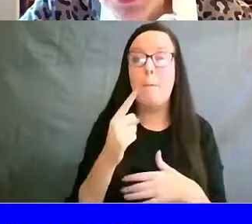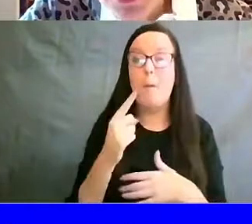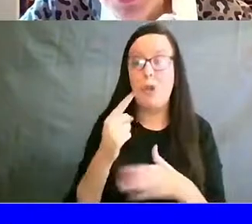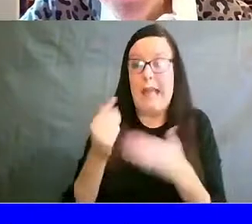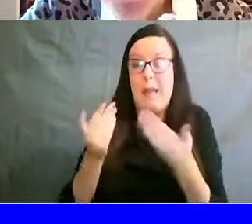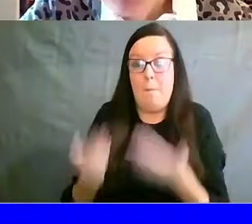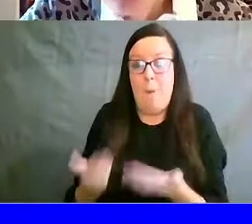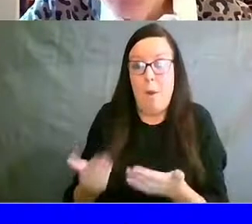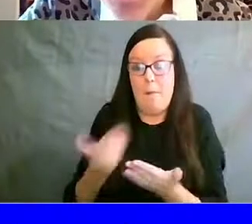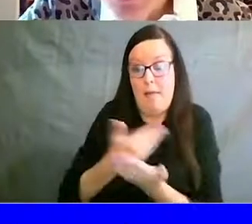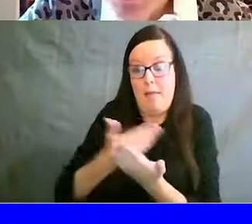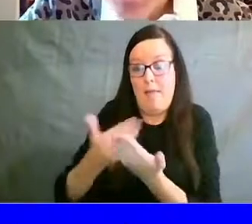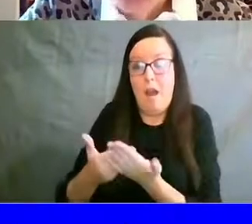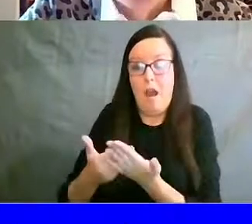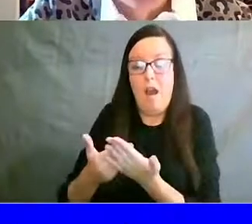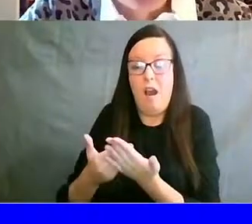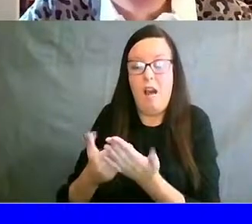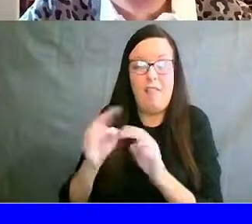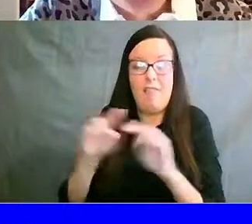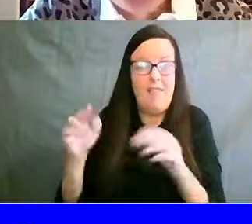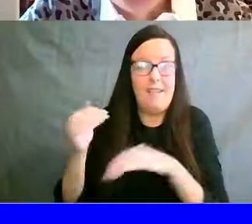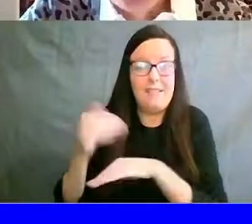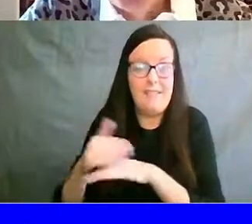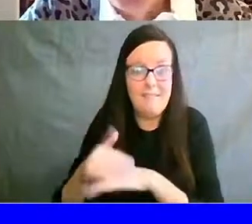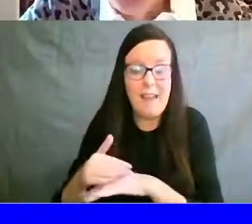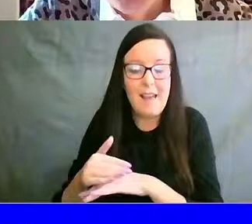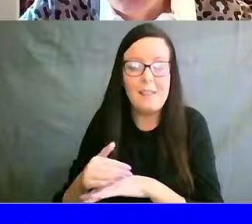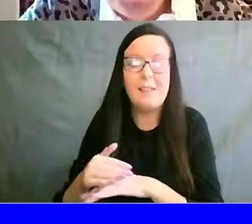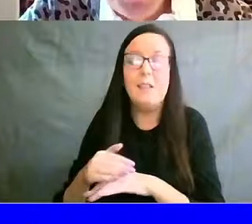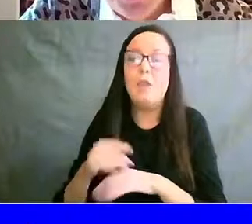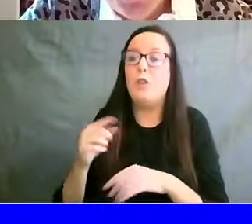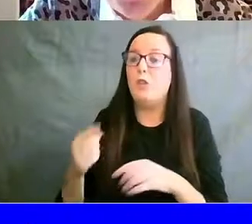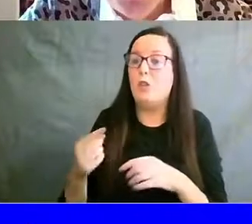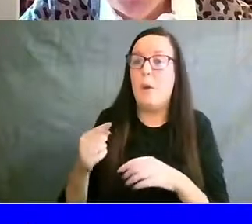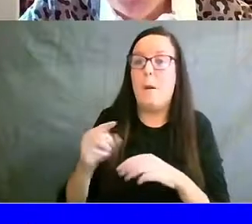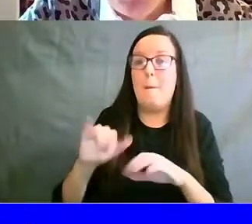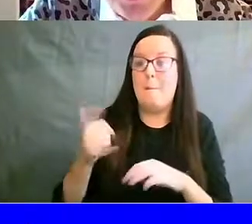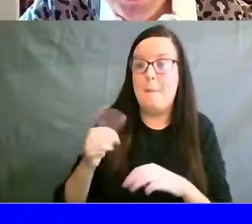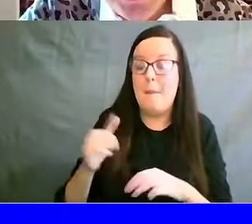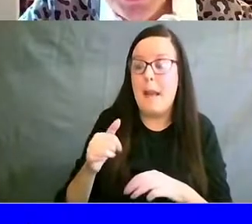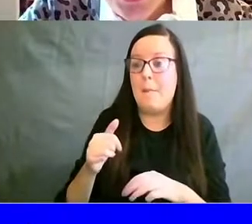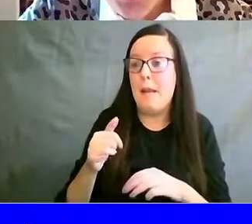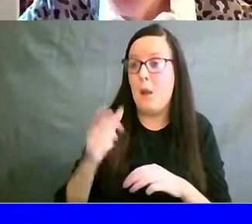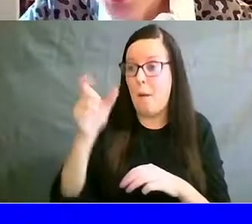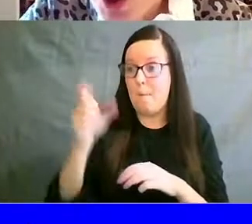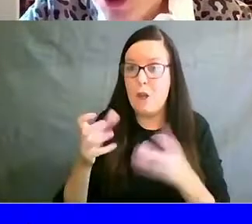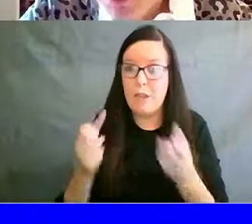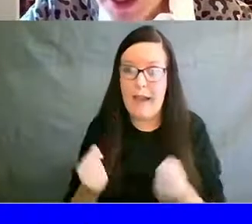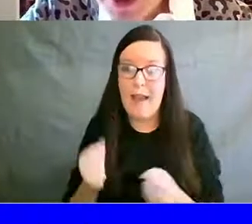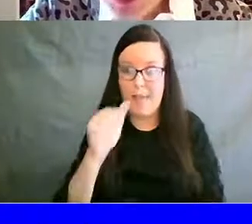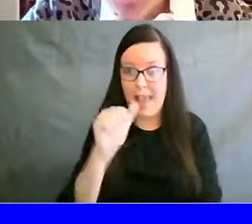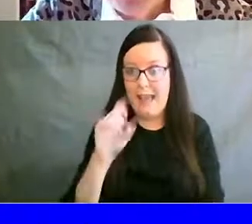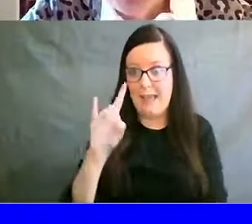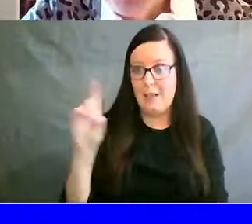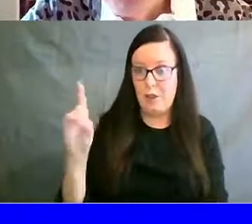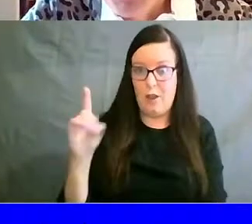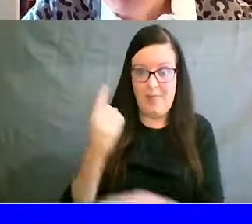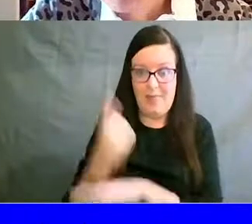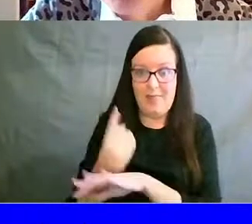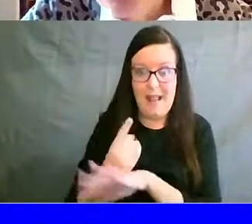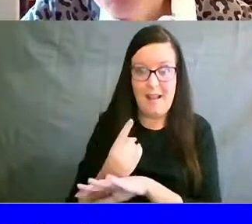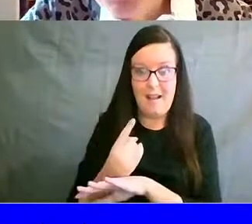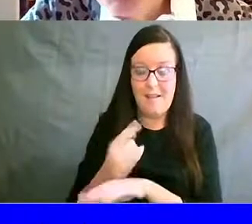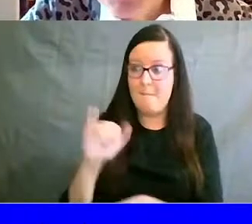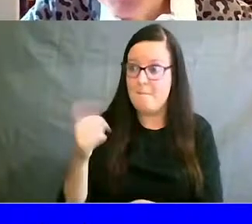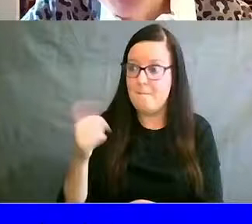unaffected. So again, foreseeably, somebody with a disability who has an advanced healthcare directive in place could potentially